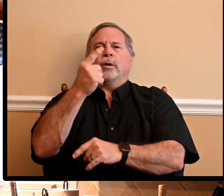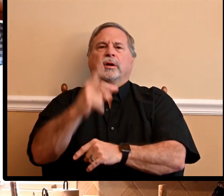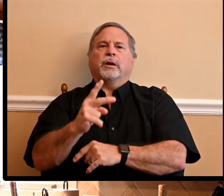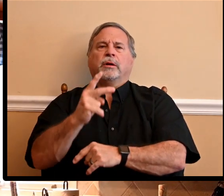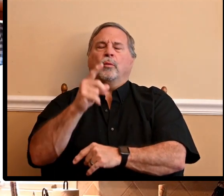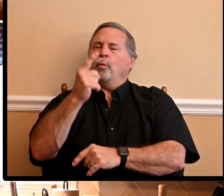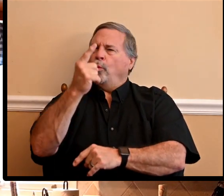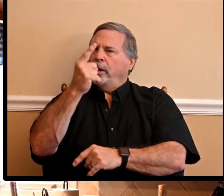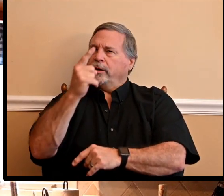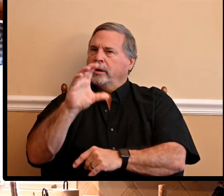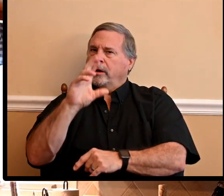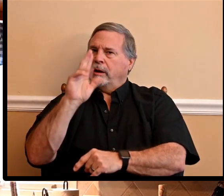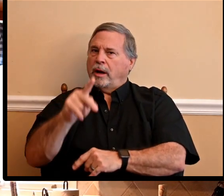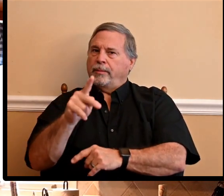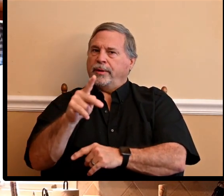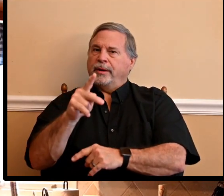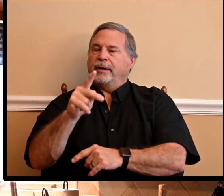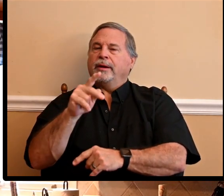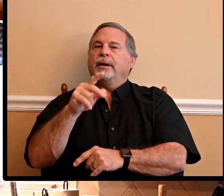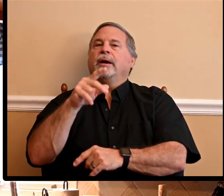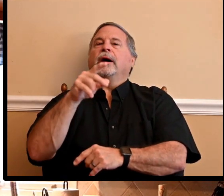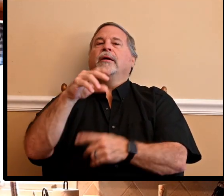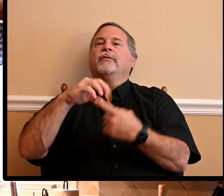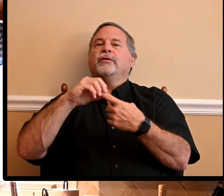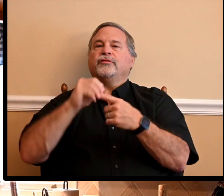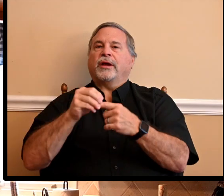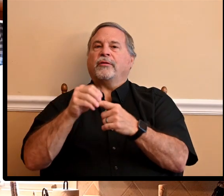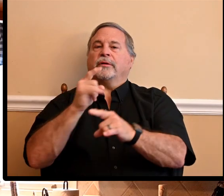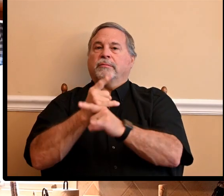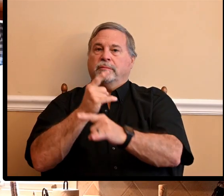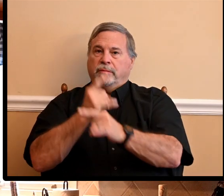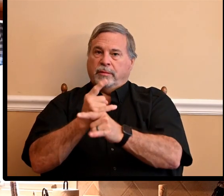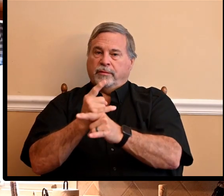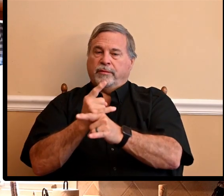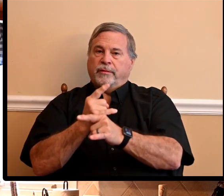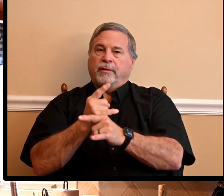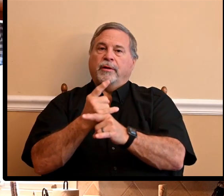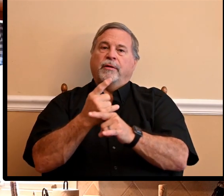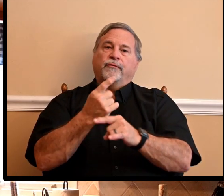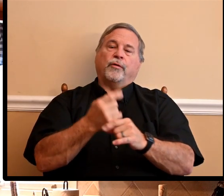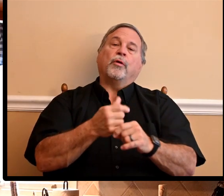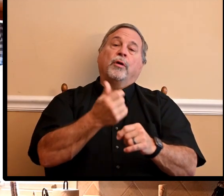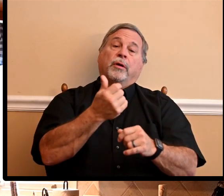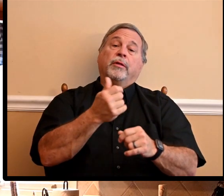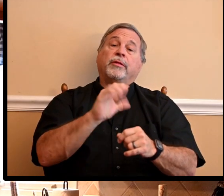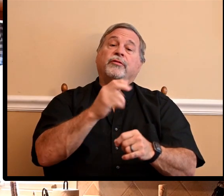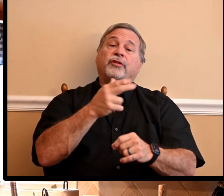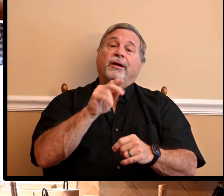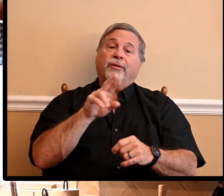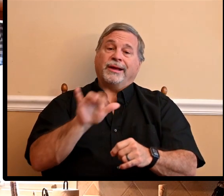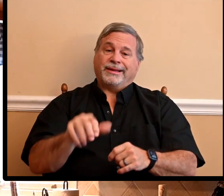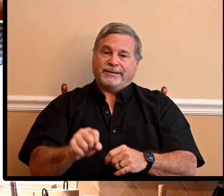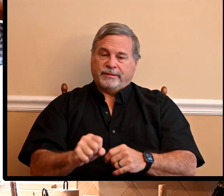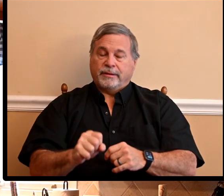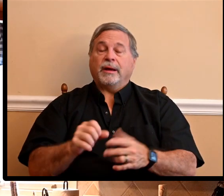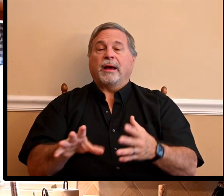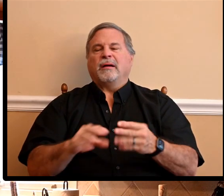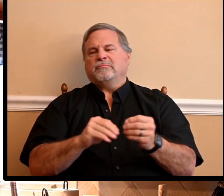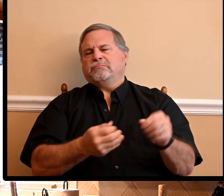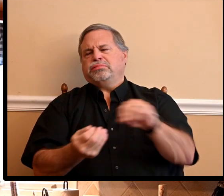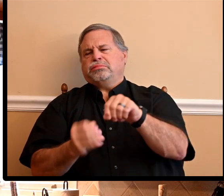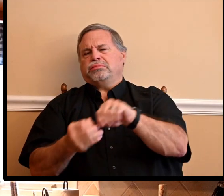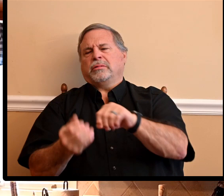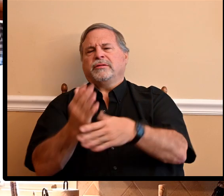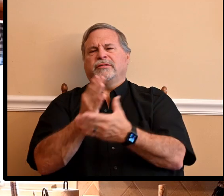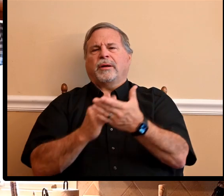about a cup of kirschwasser for a couple cans of your cherries. Now, with that being said, I did